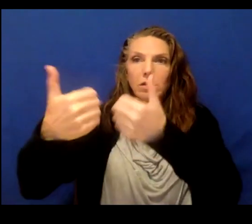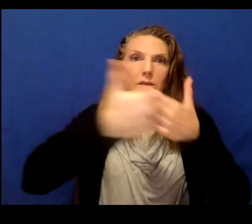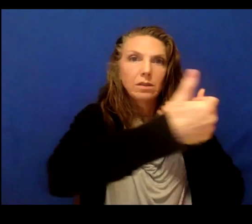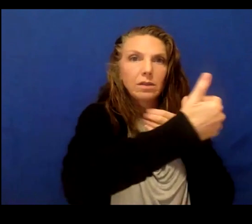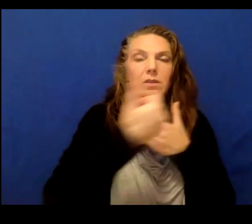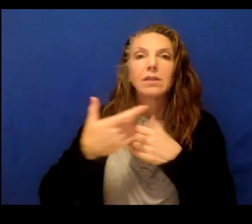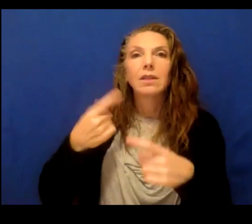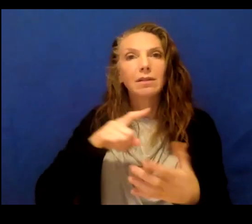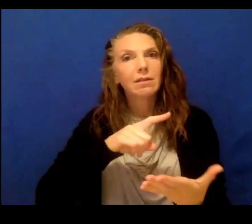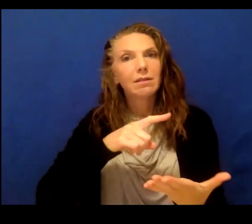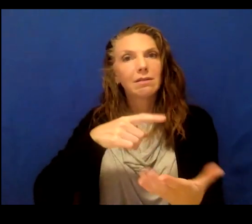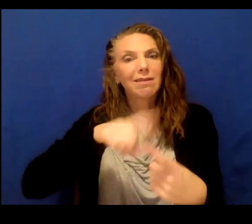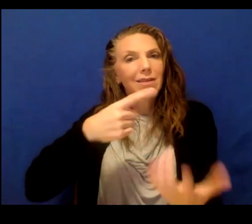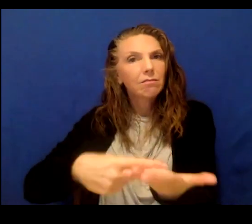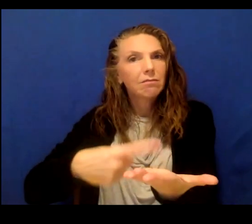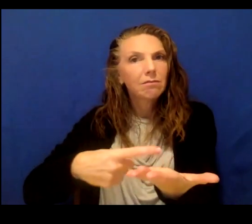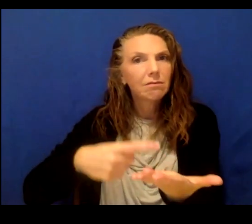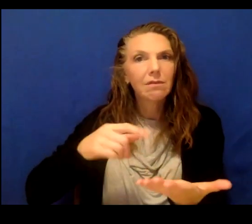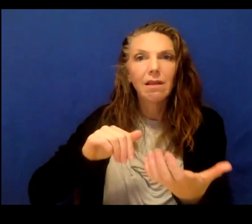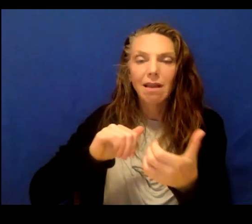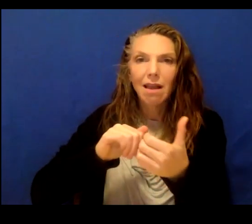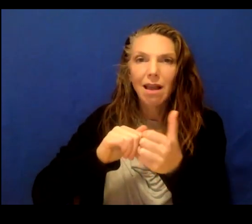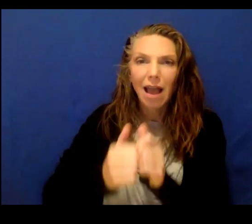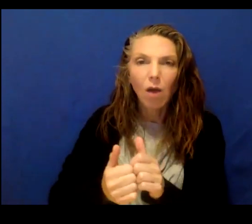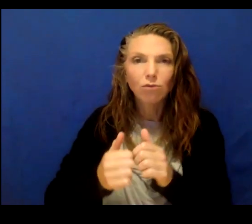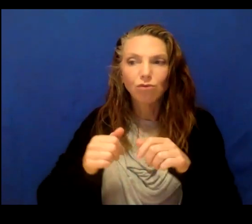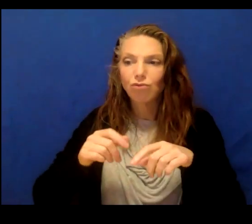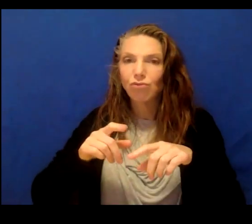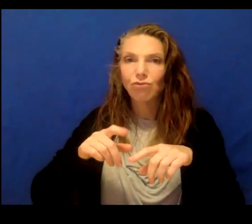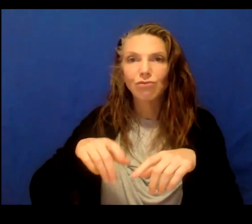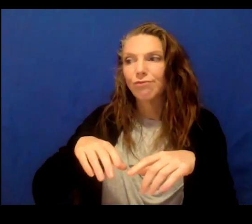places, to further lean into a